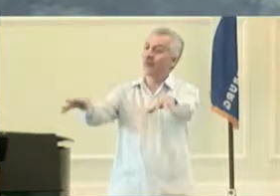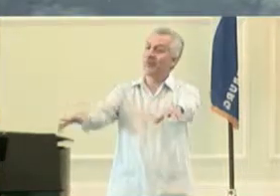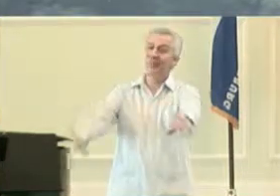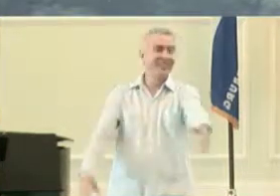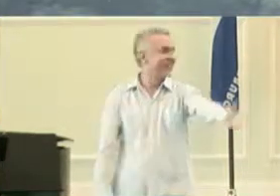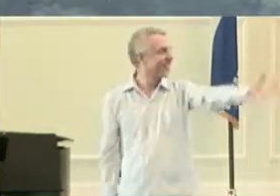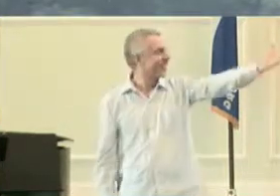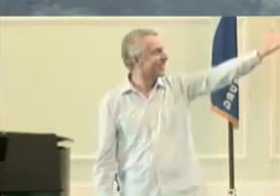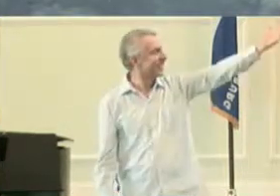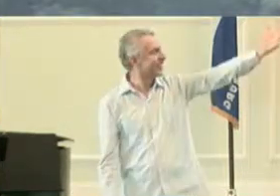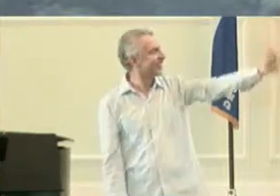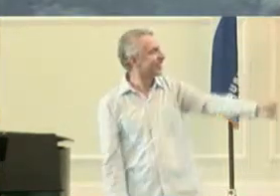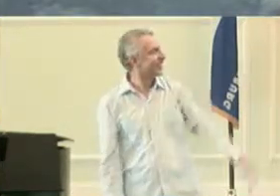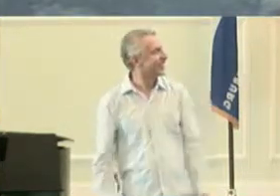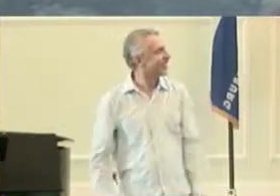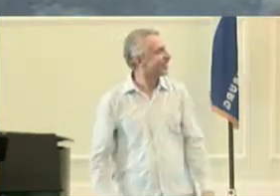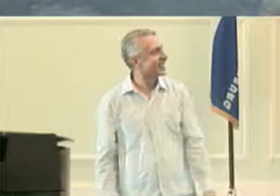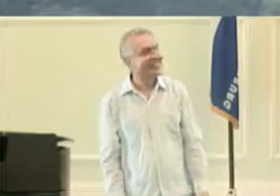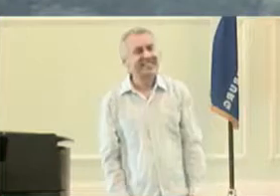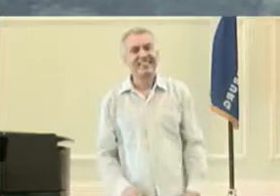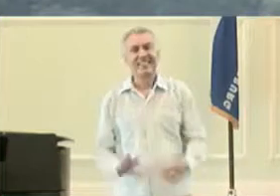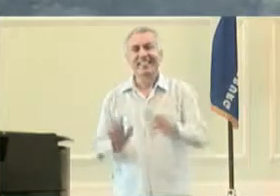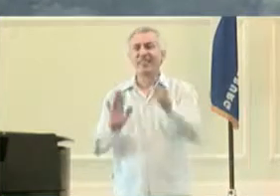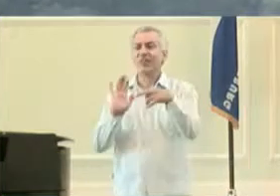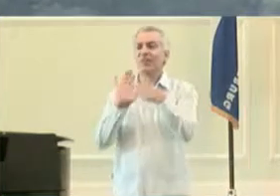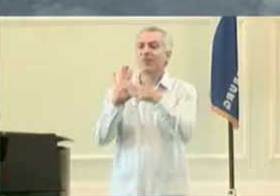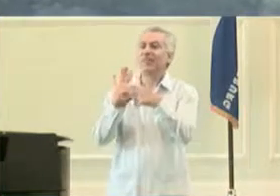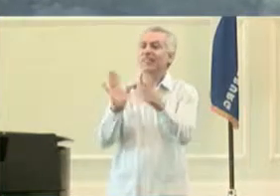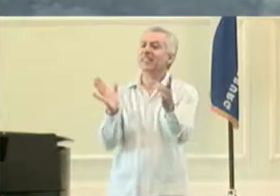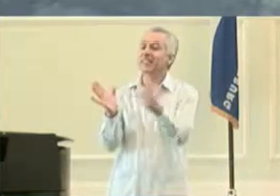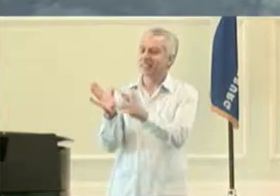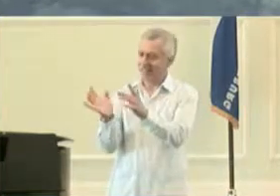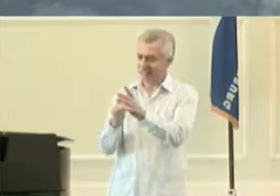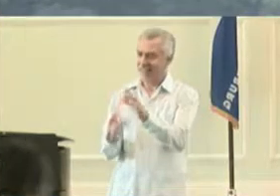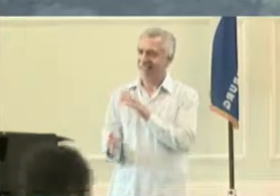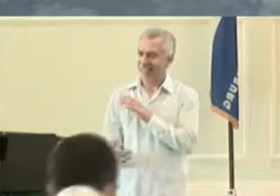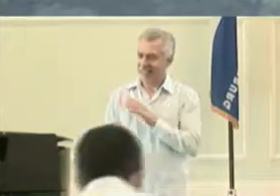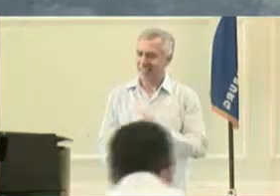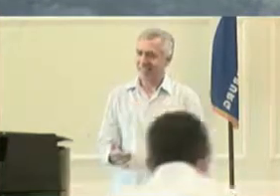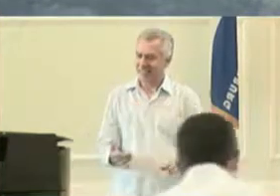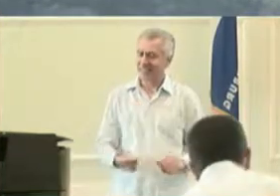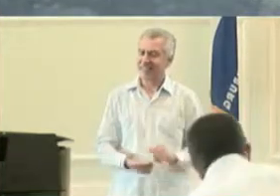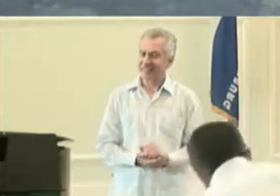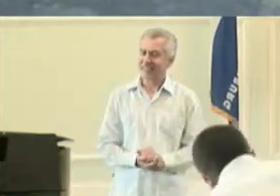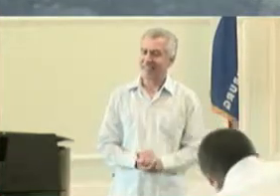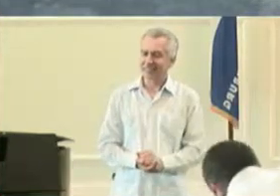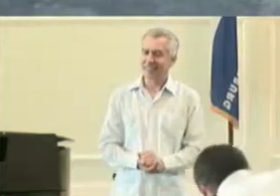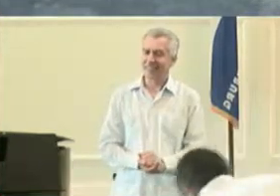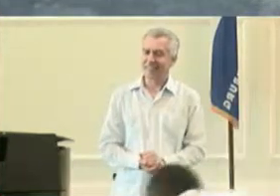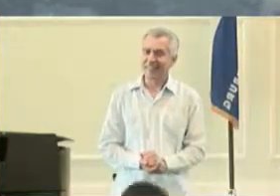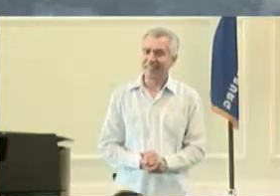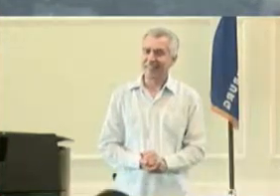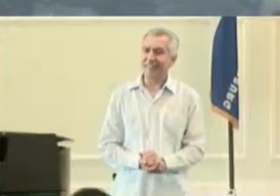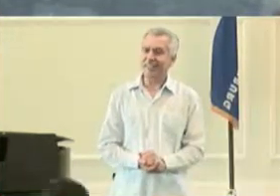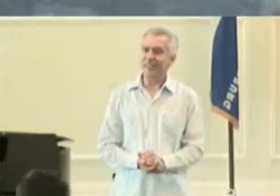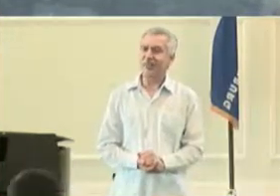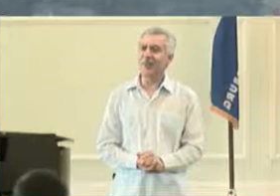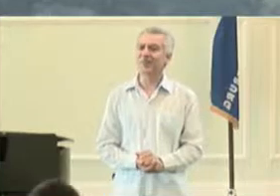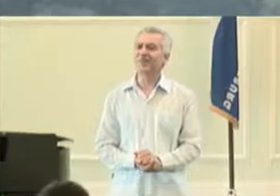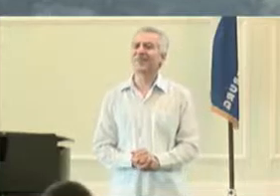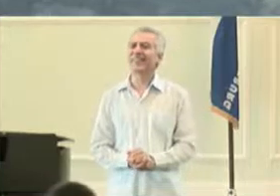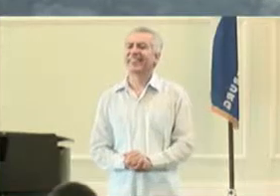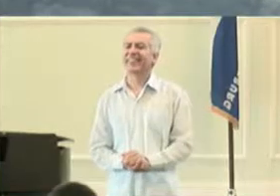week, that rock represented Jesus Christ. And so, what a God that we